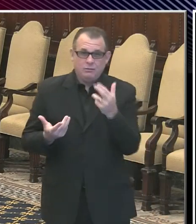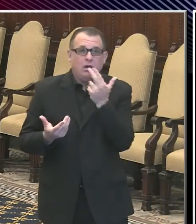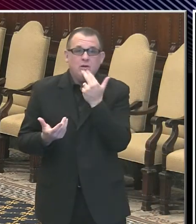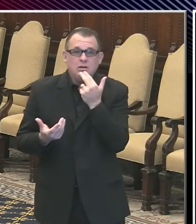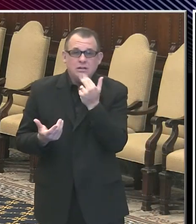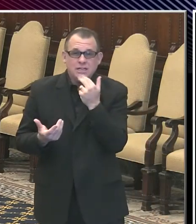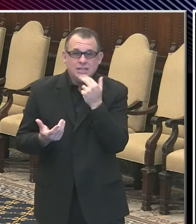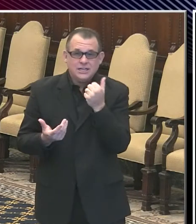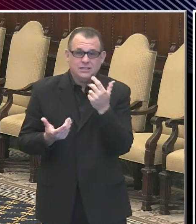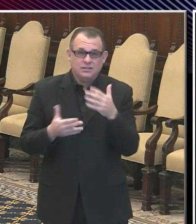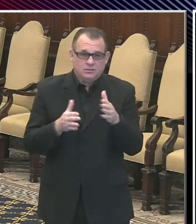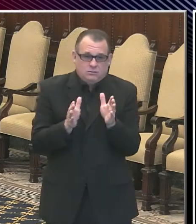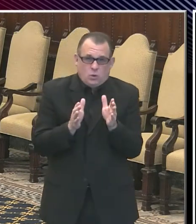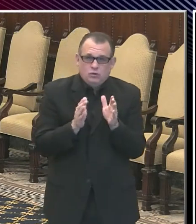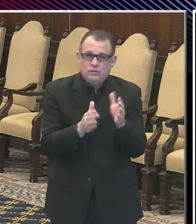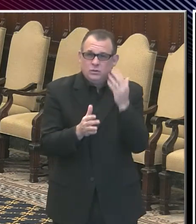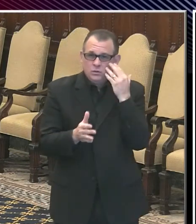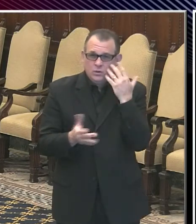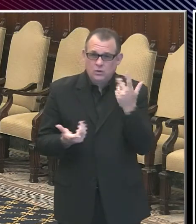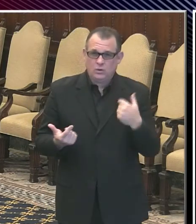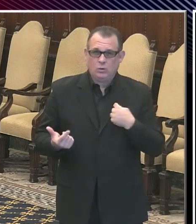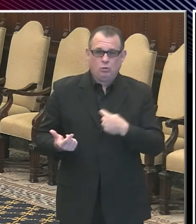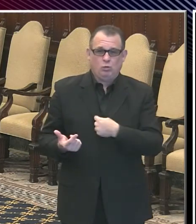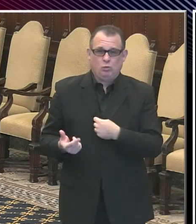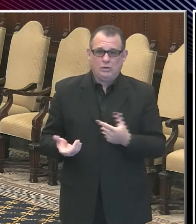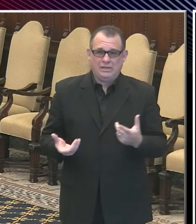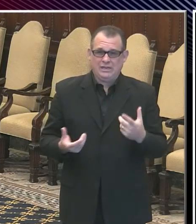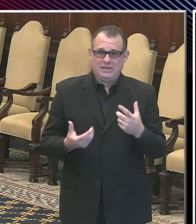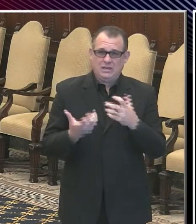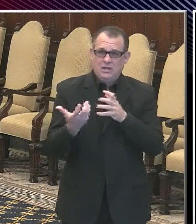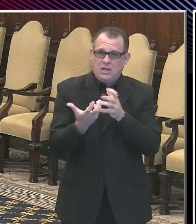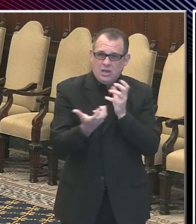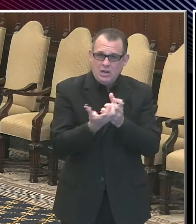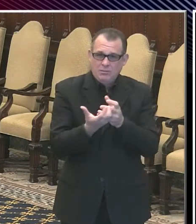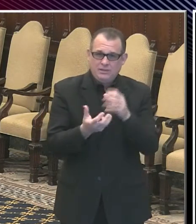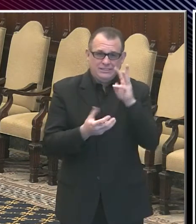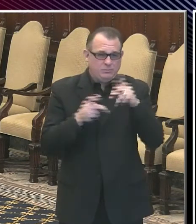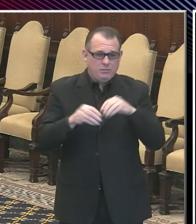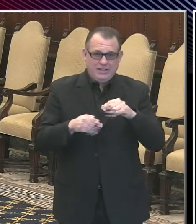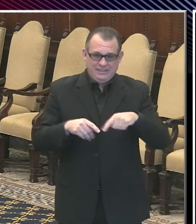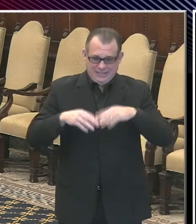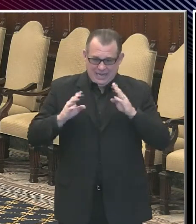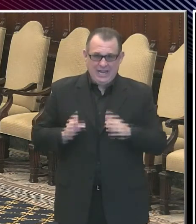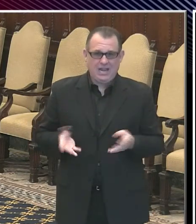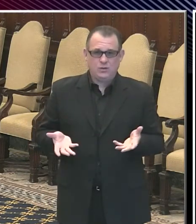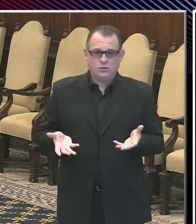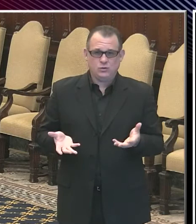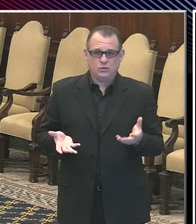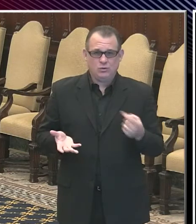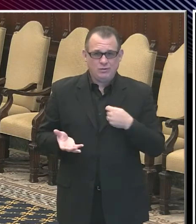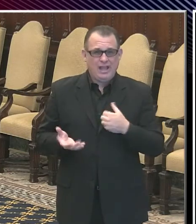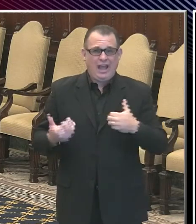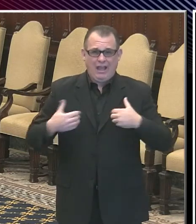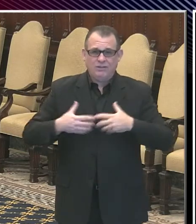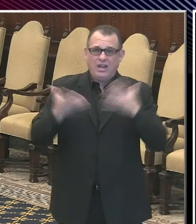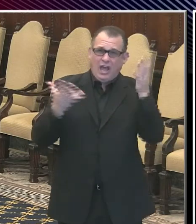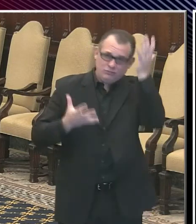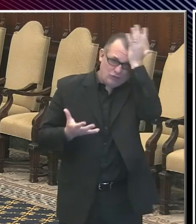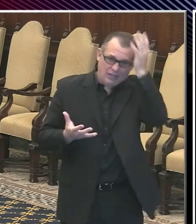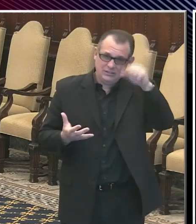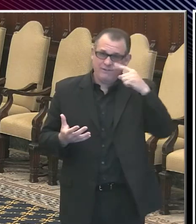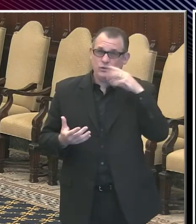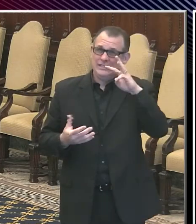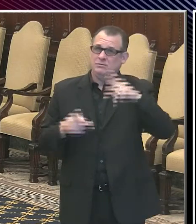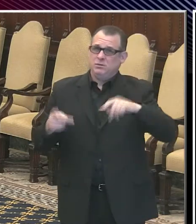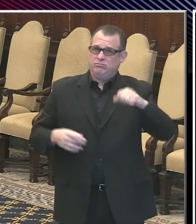and you accommodated 6 people living in the house. So we generated a pretty decent amount of